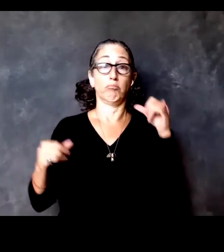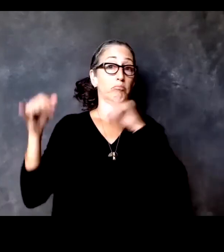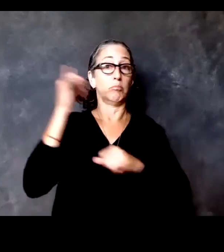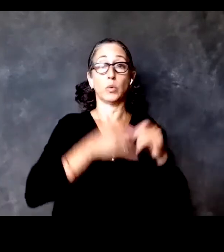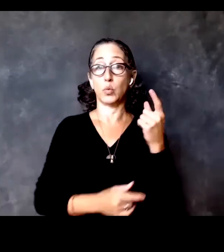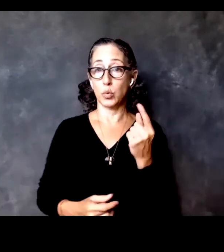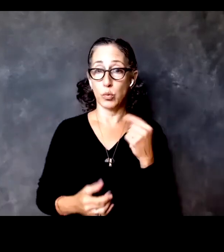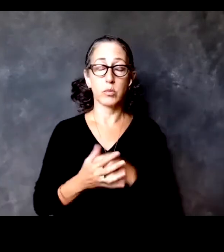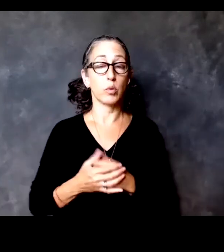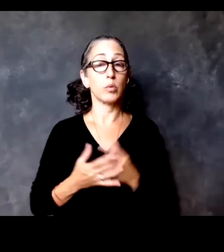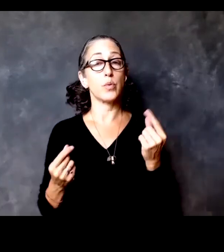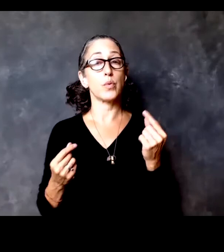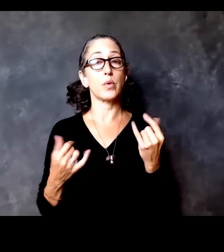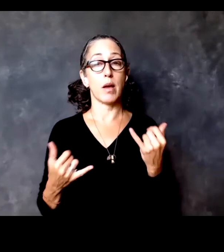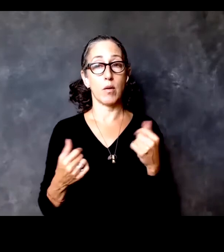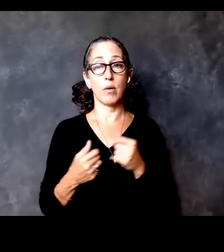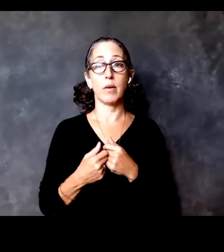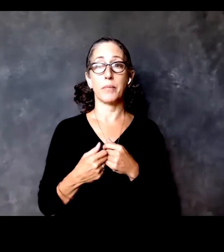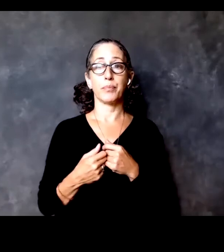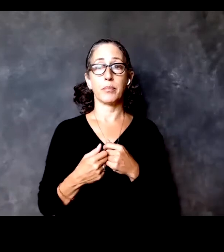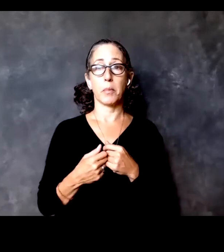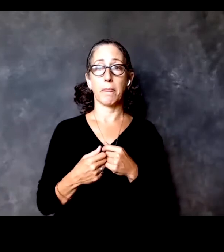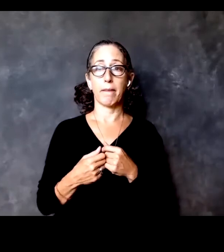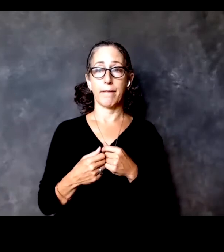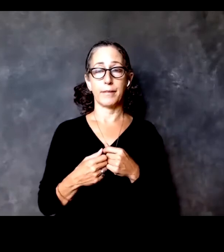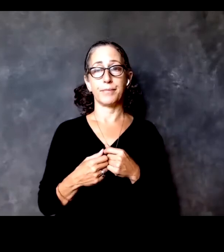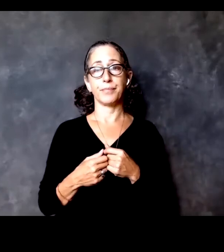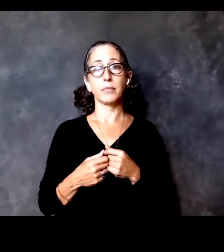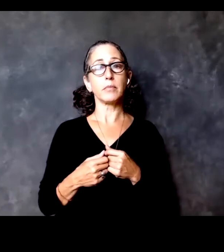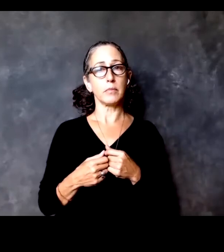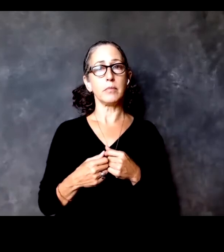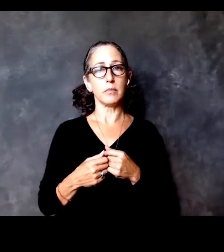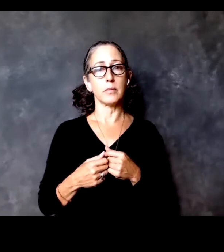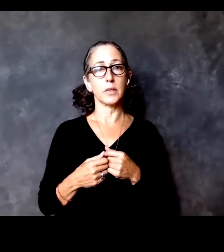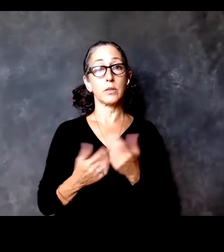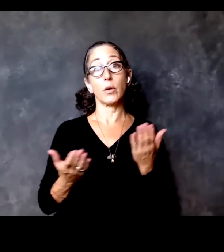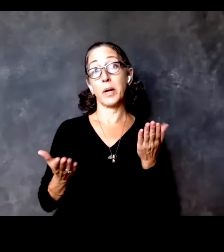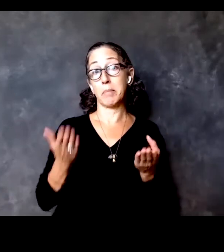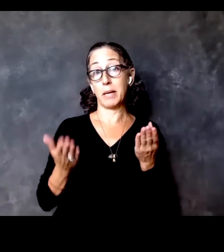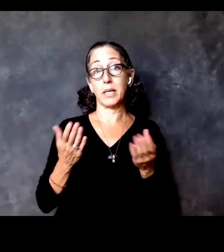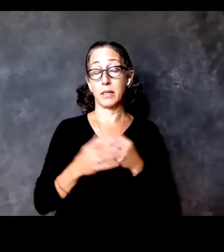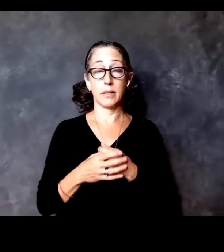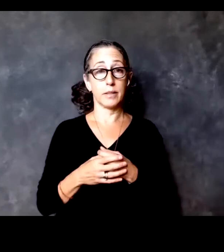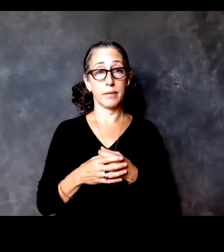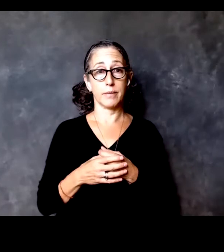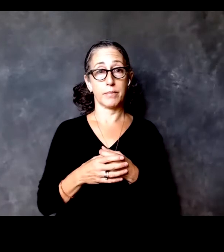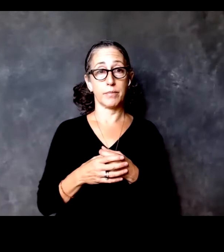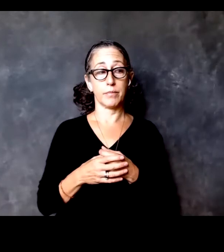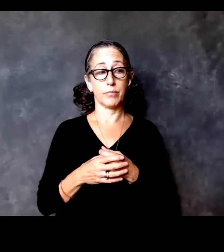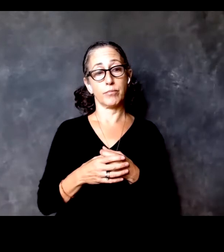draw upon your experiences to talk with legislators. And now you might say, because the beginning of this conversation